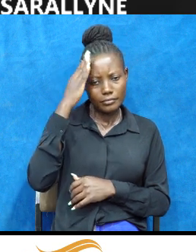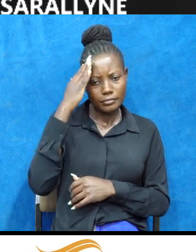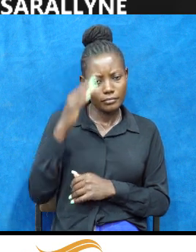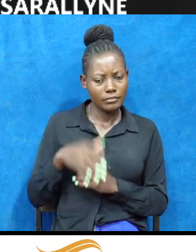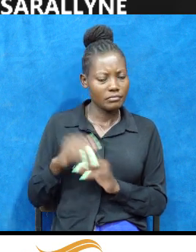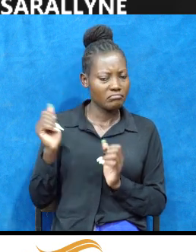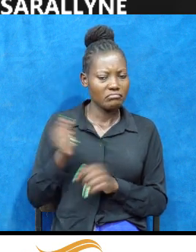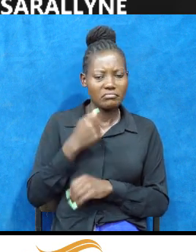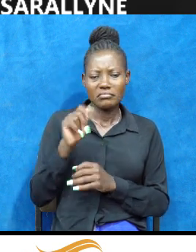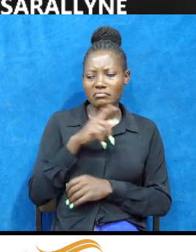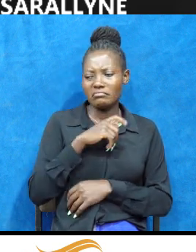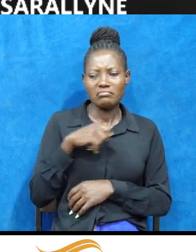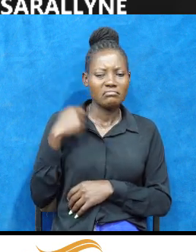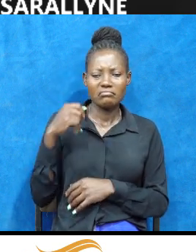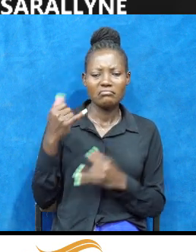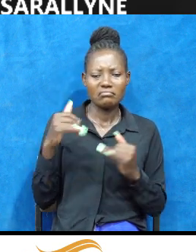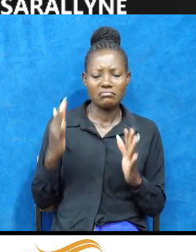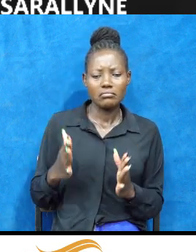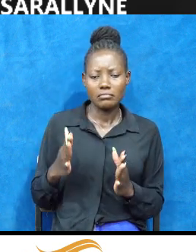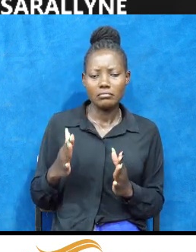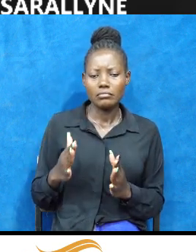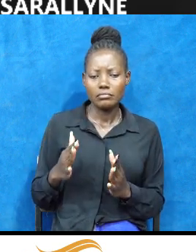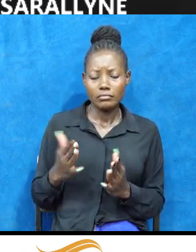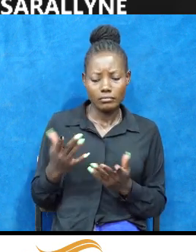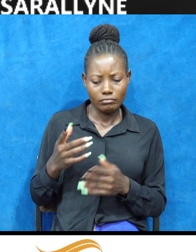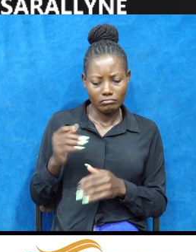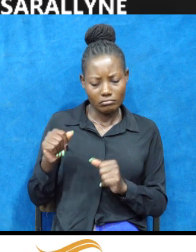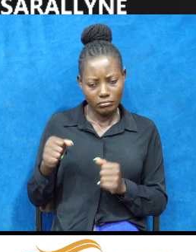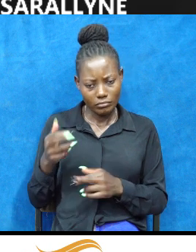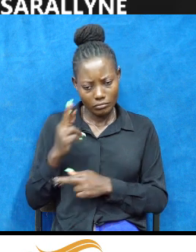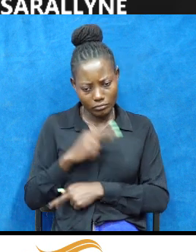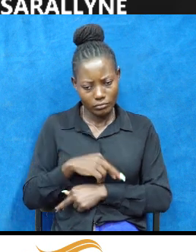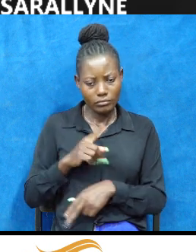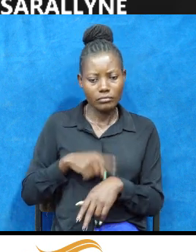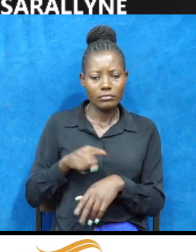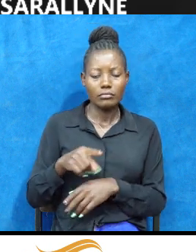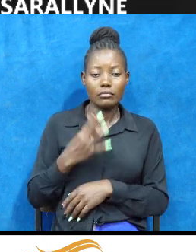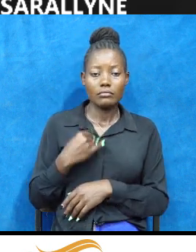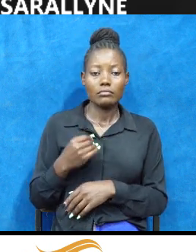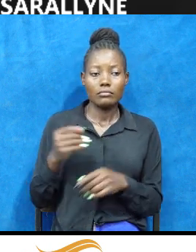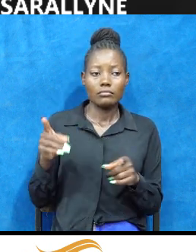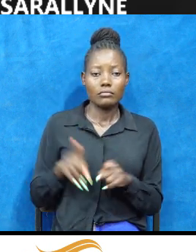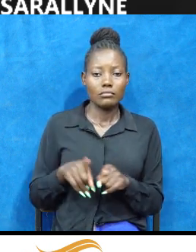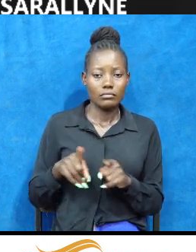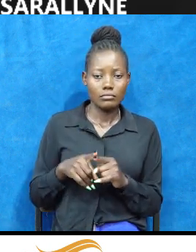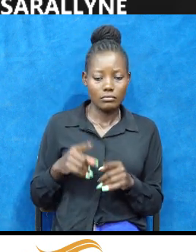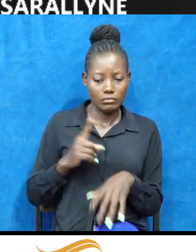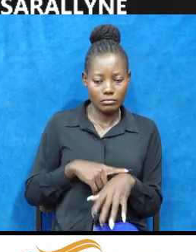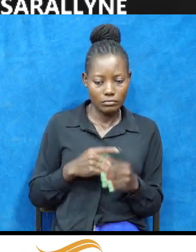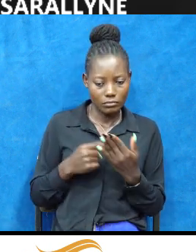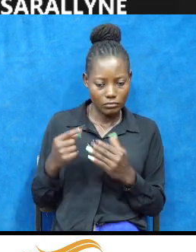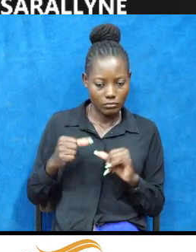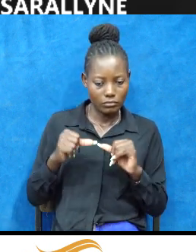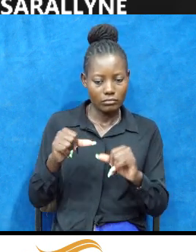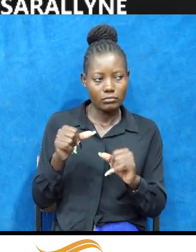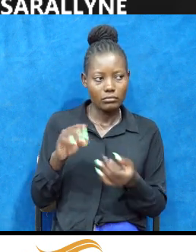the athlete, but it's fairly difficult for some. And you can take whatever rest you want. But what you'll find as the weeks progress, that it gets